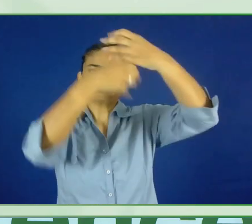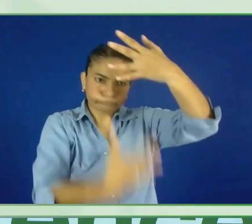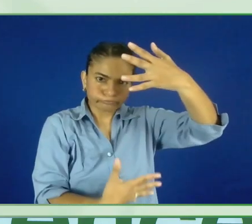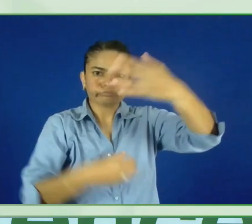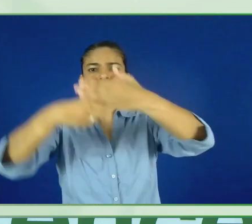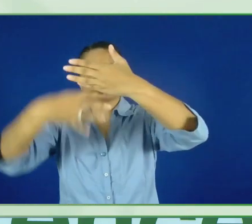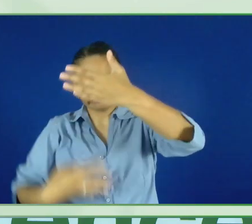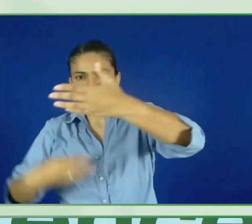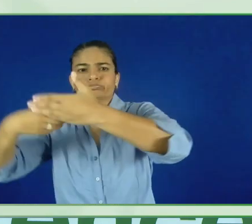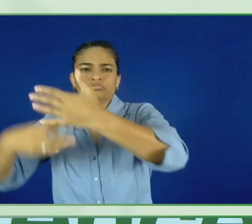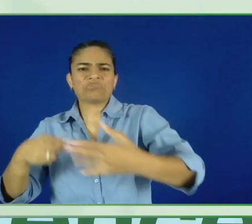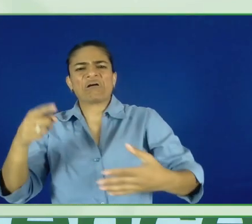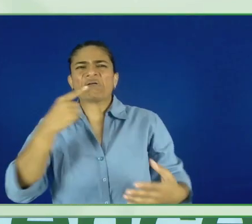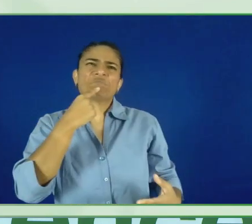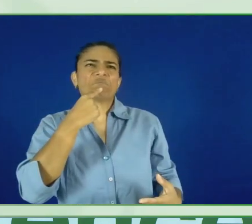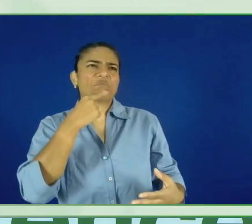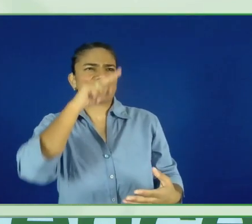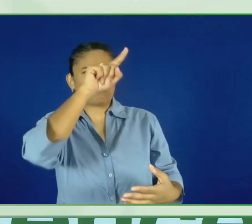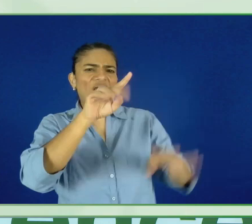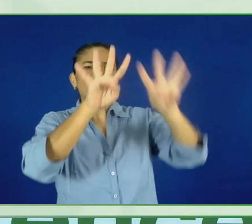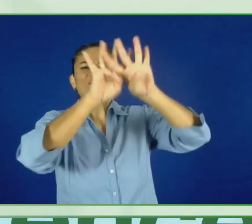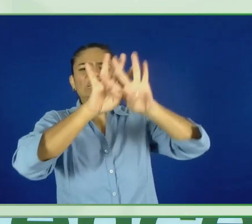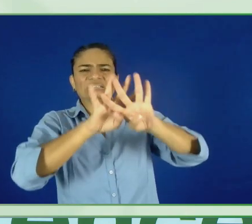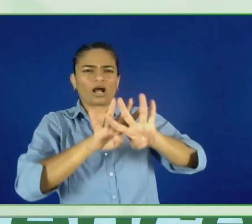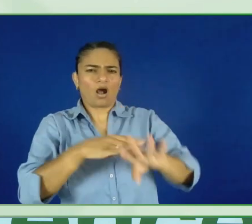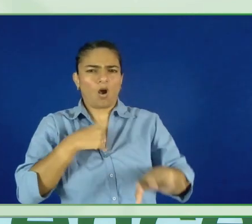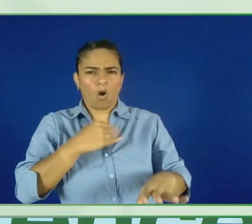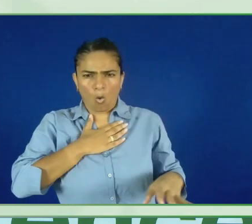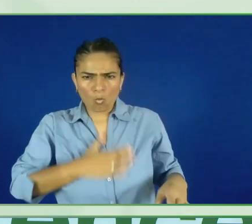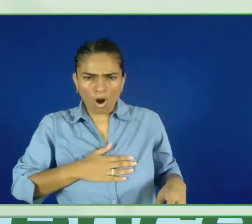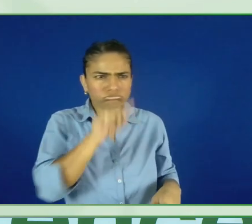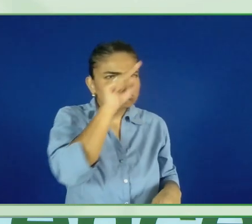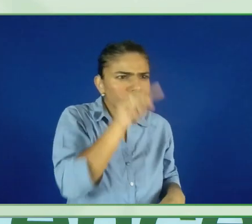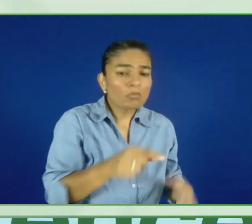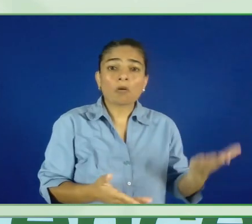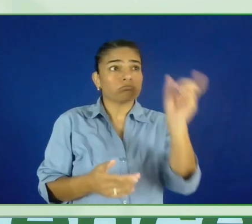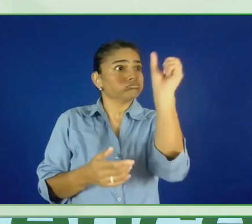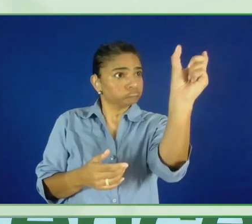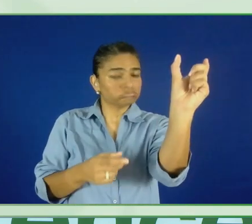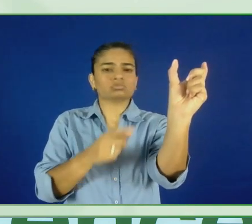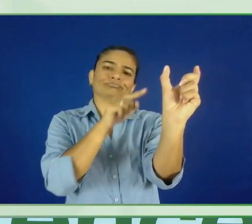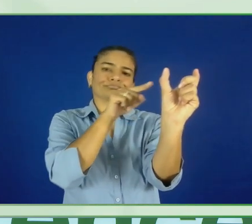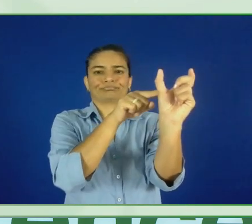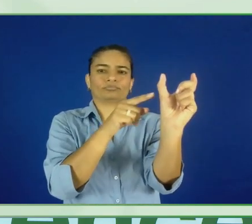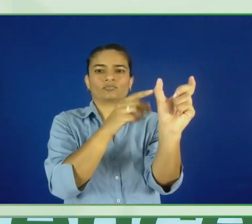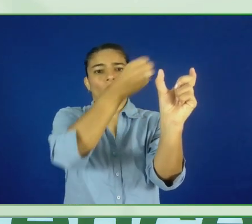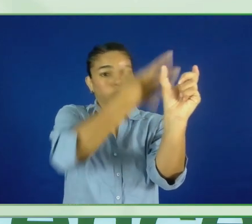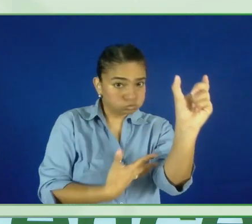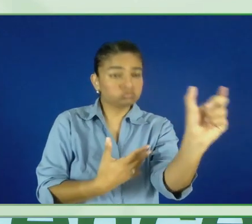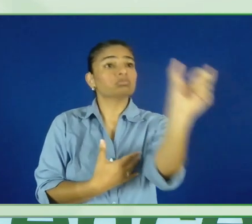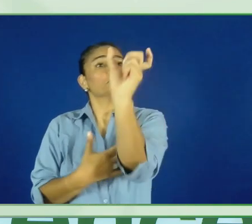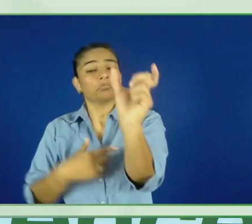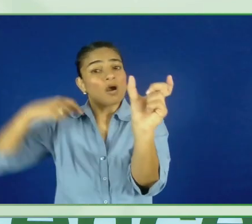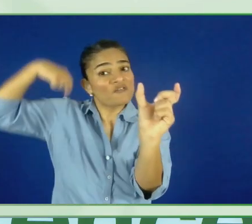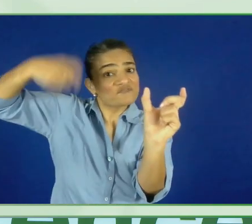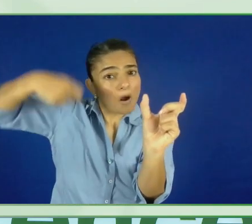Google. You only want to have video content or picture content or file content. And you get a list of